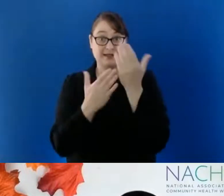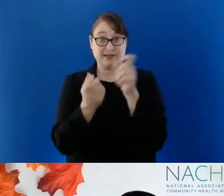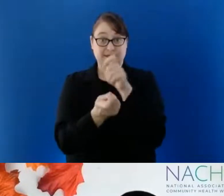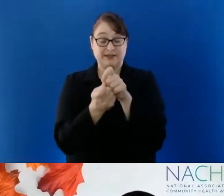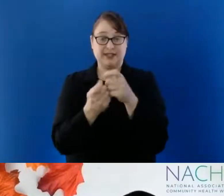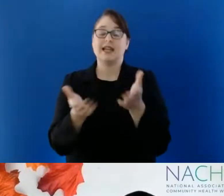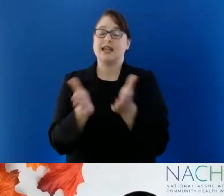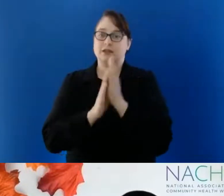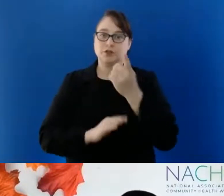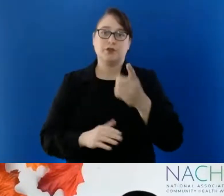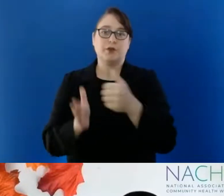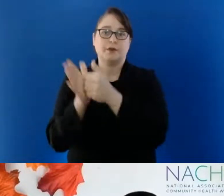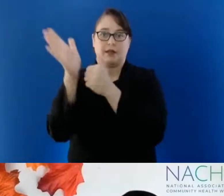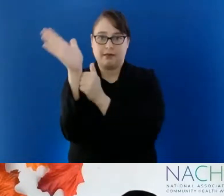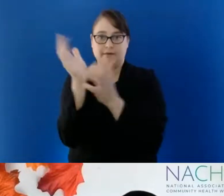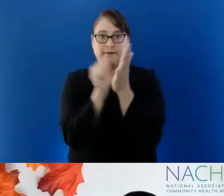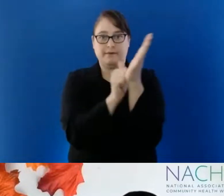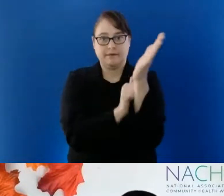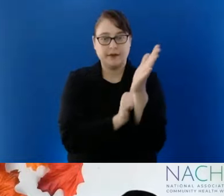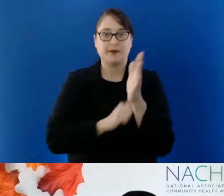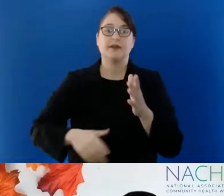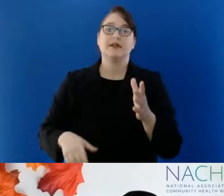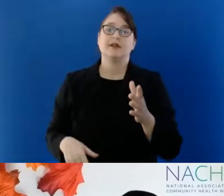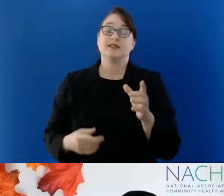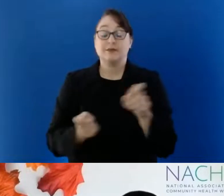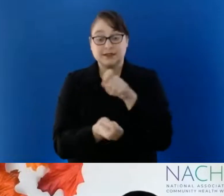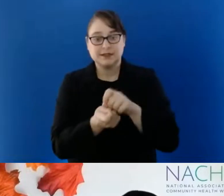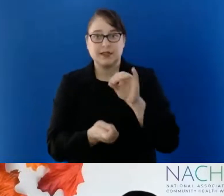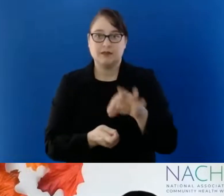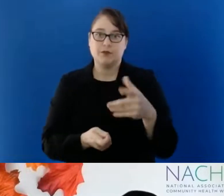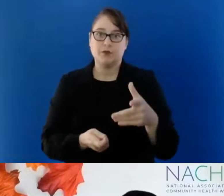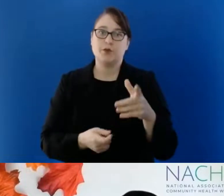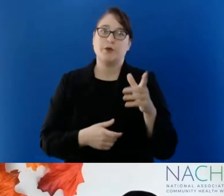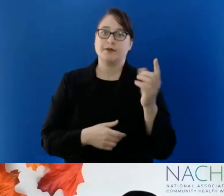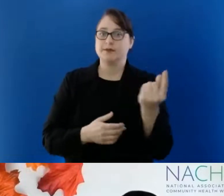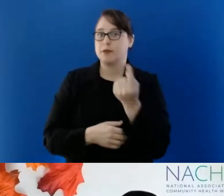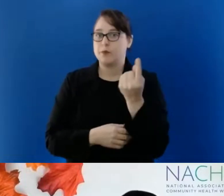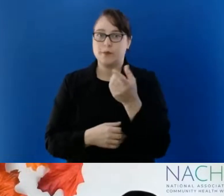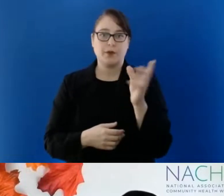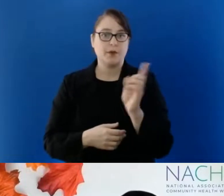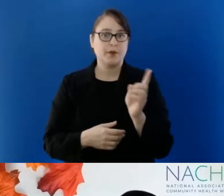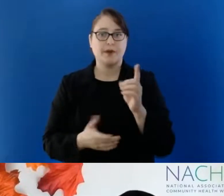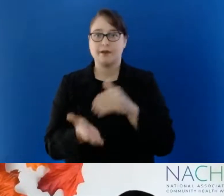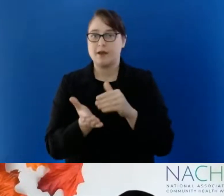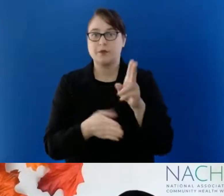gloves, especially if they're going to be somewhere where there are commonly used surfaces like elevator buttons or doorknobs.